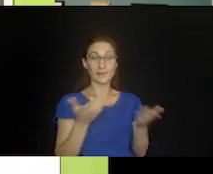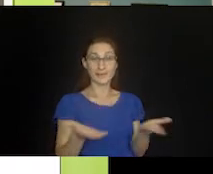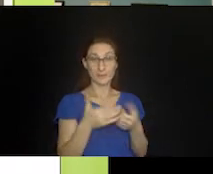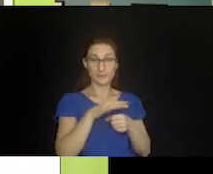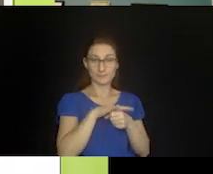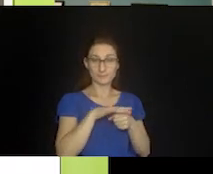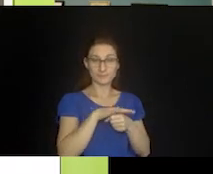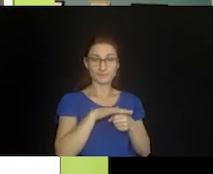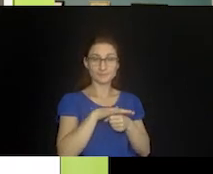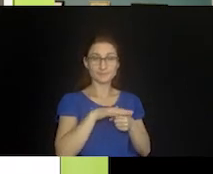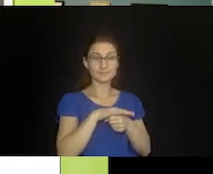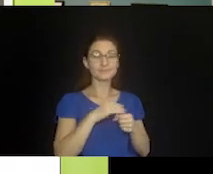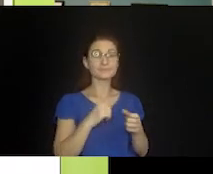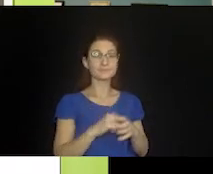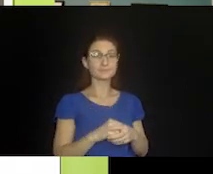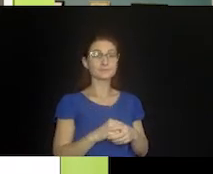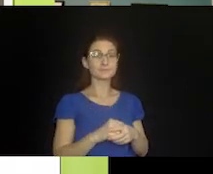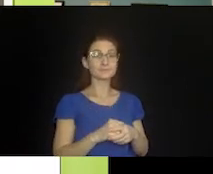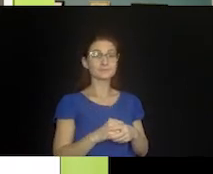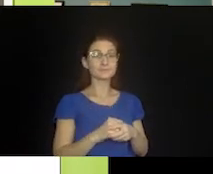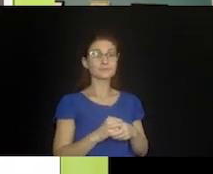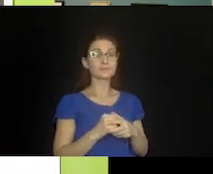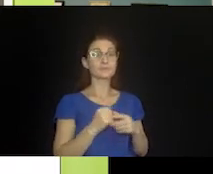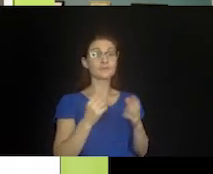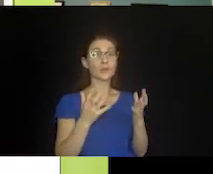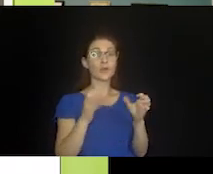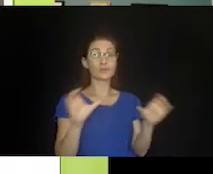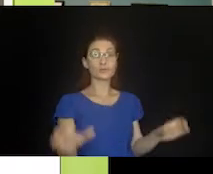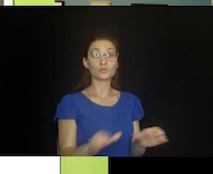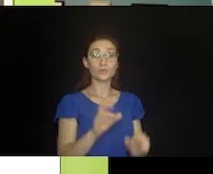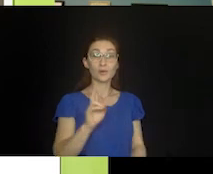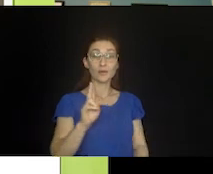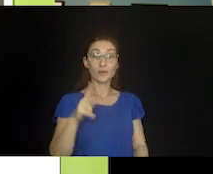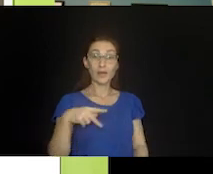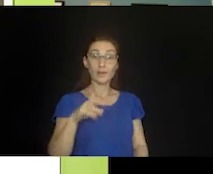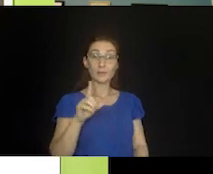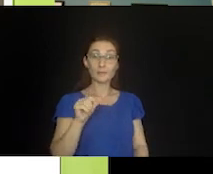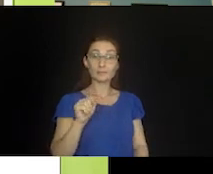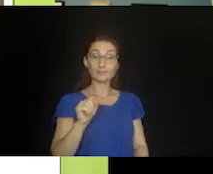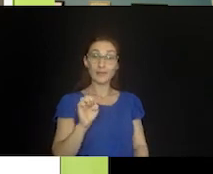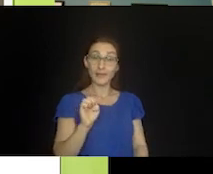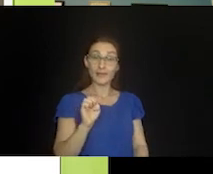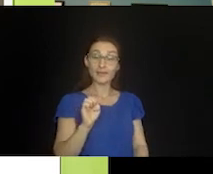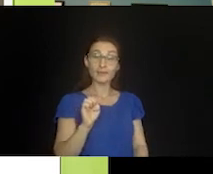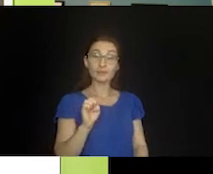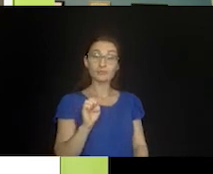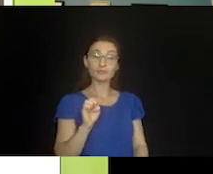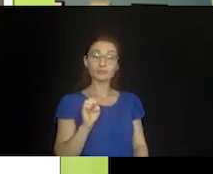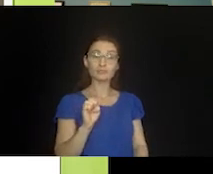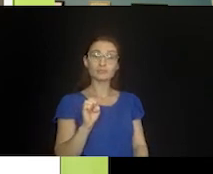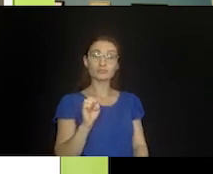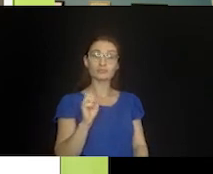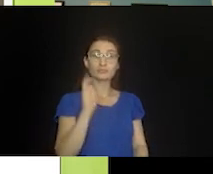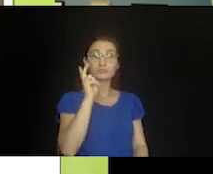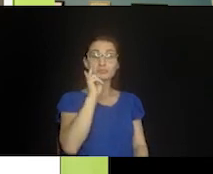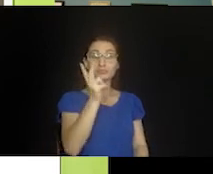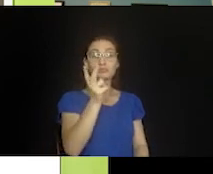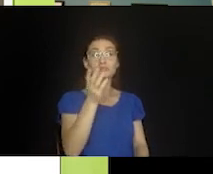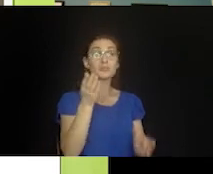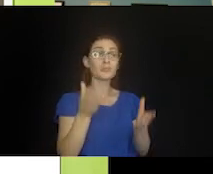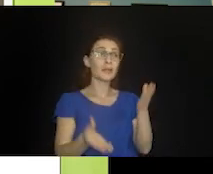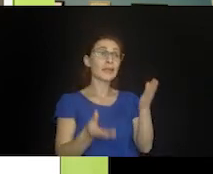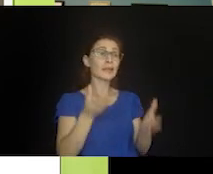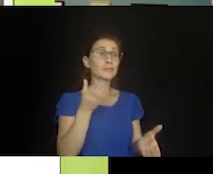a group down here in Melbourne, and I went to do update and seeing